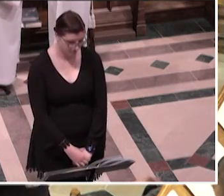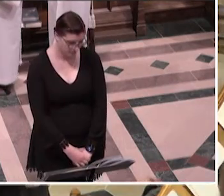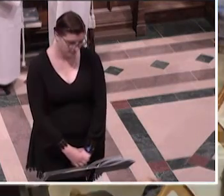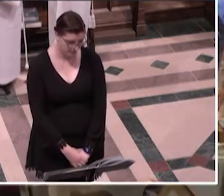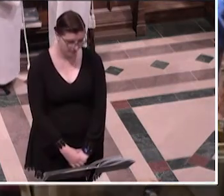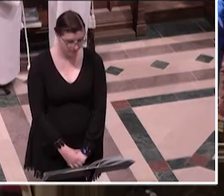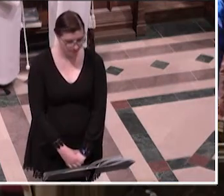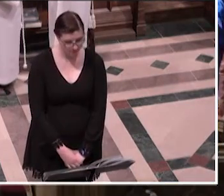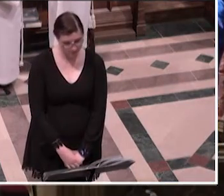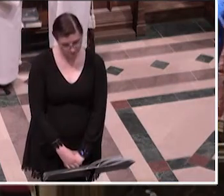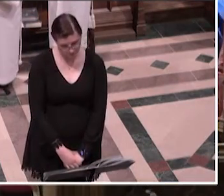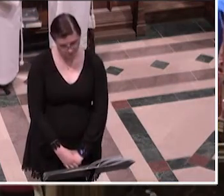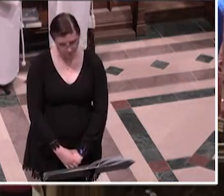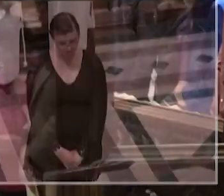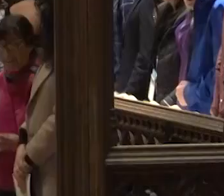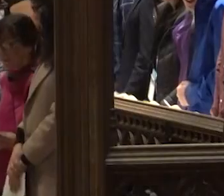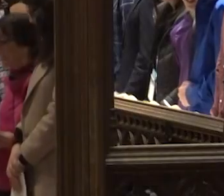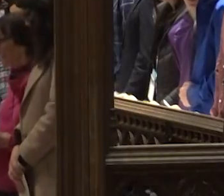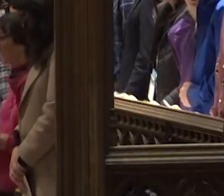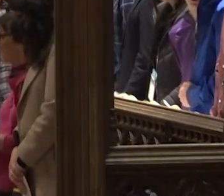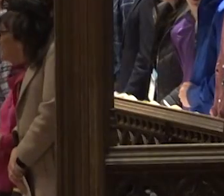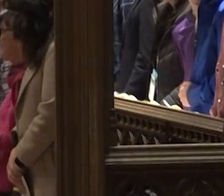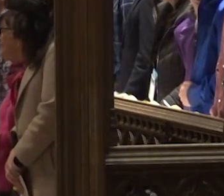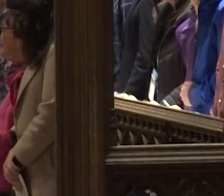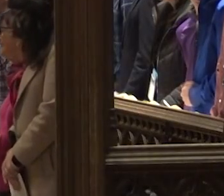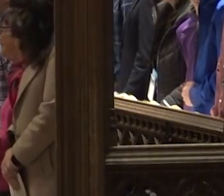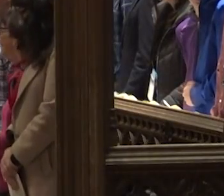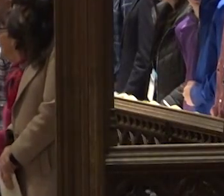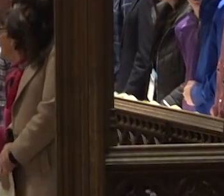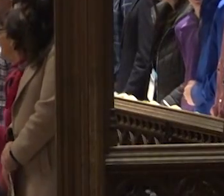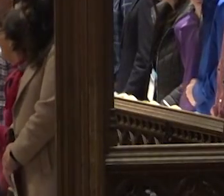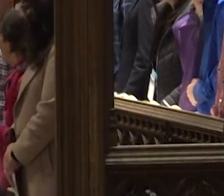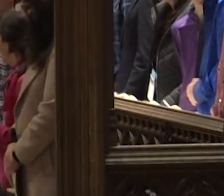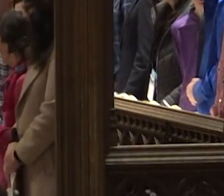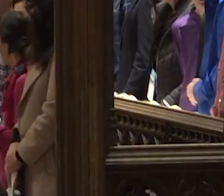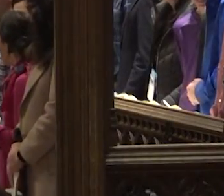grateful heart, knowing that all that she does is to your glory.